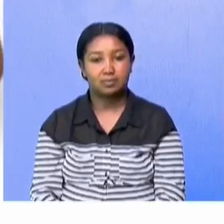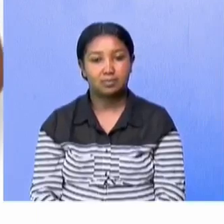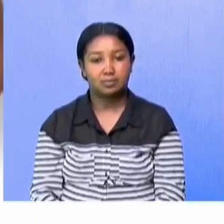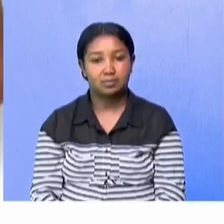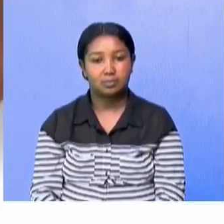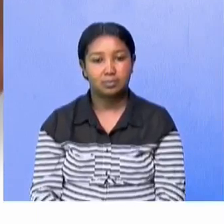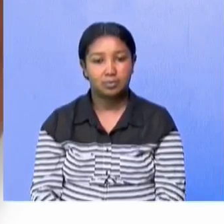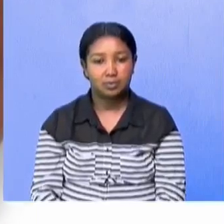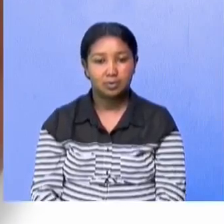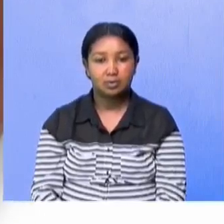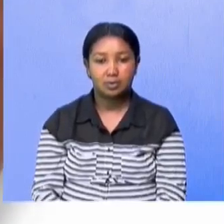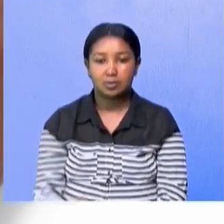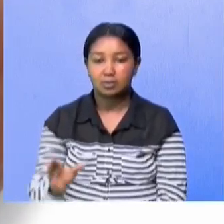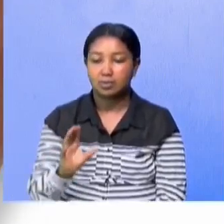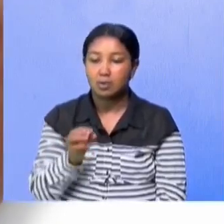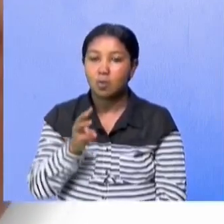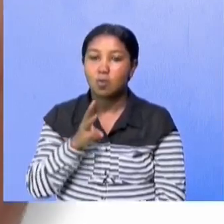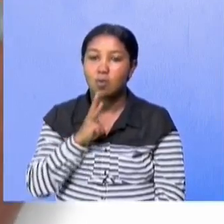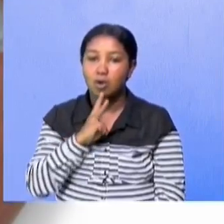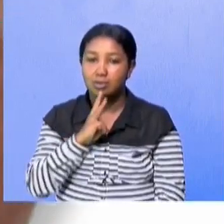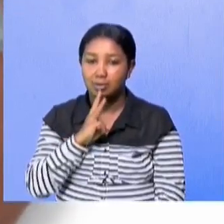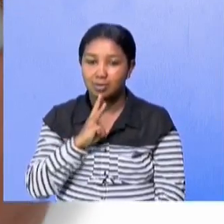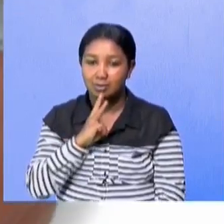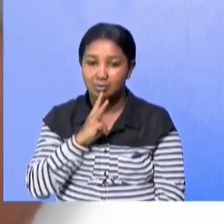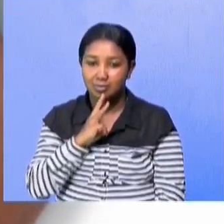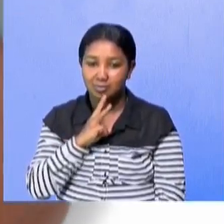some amount of water